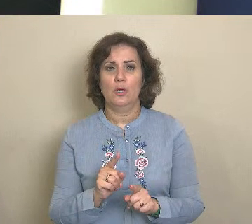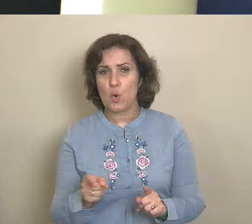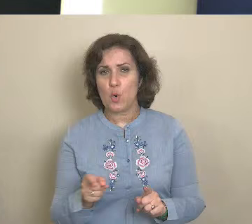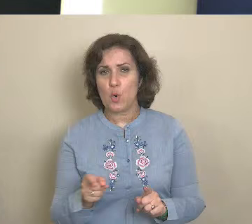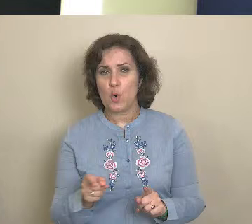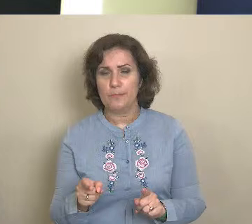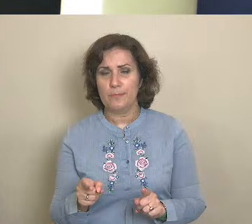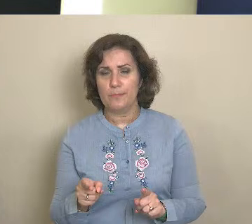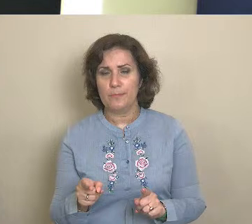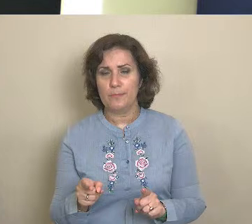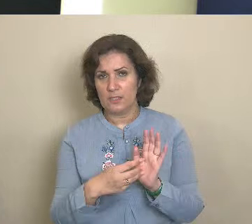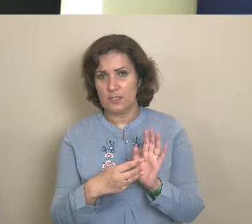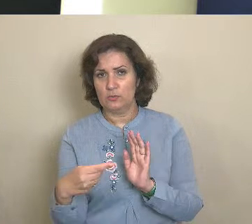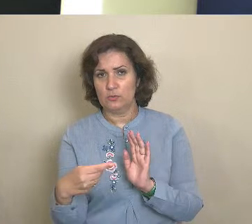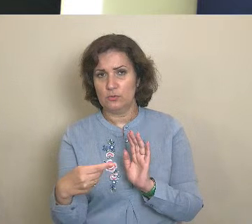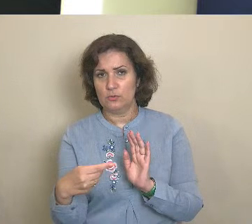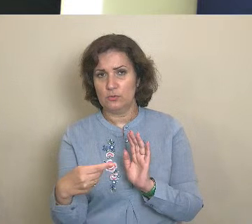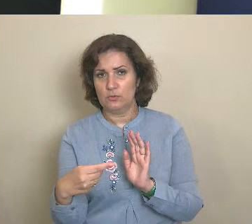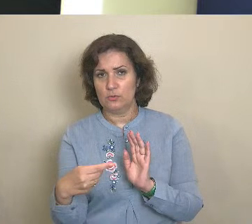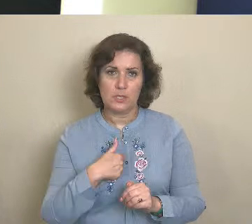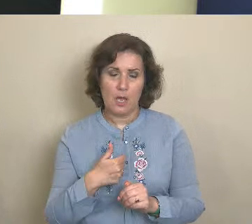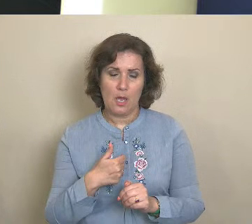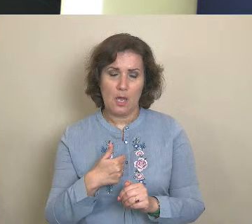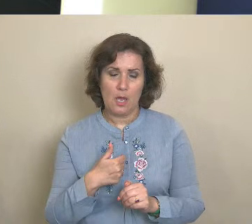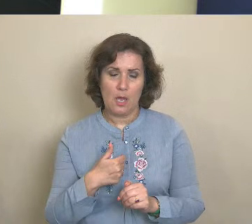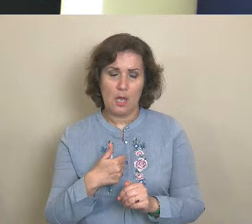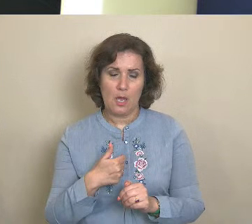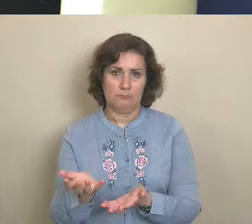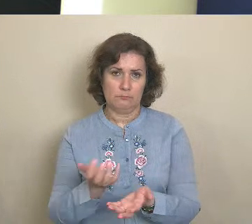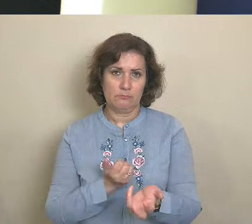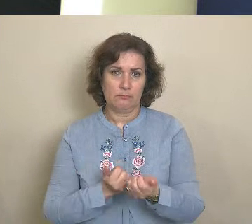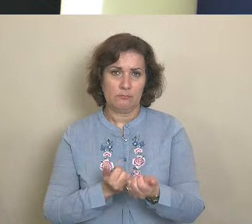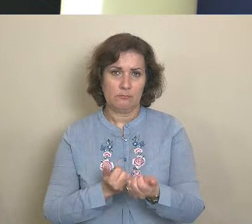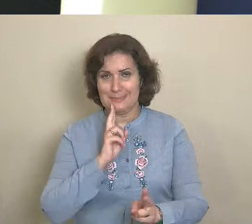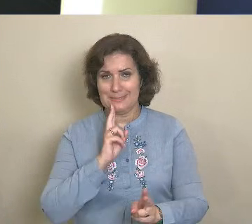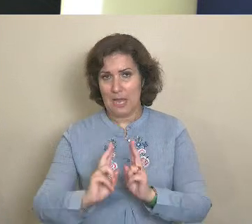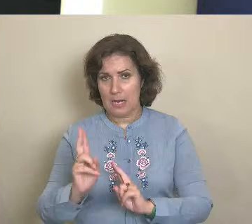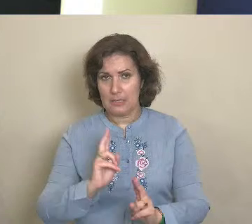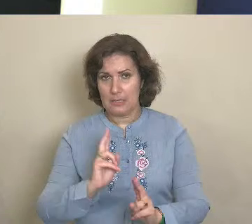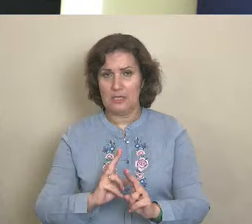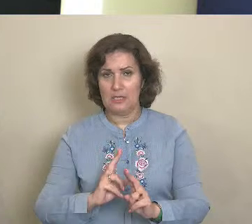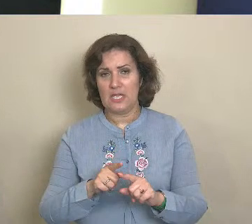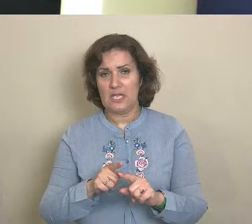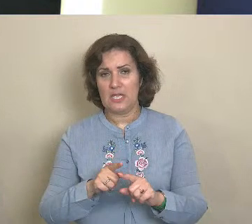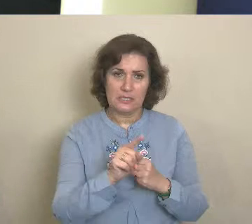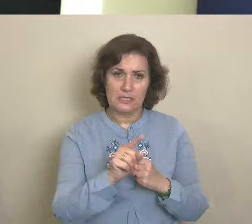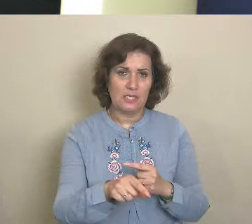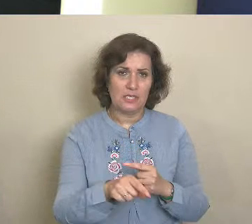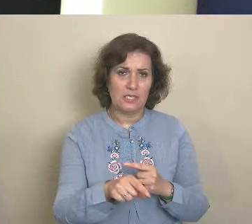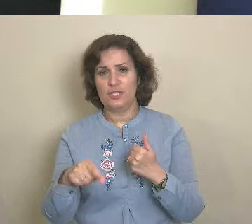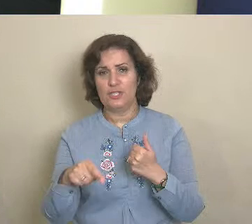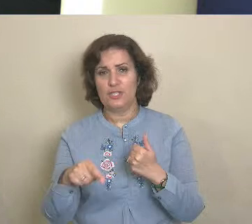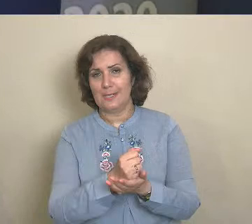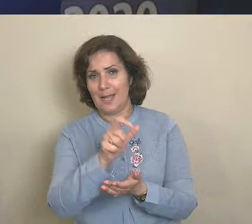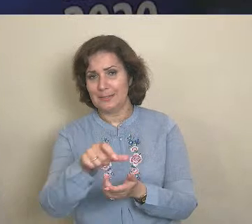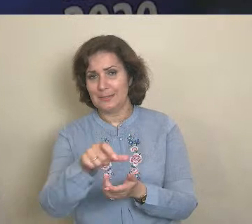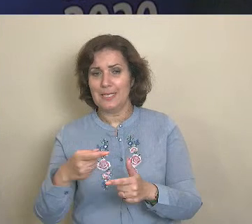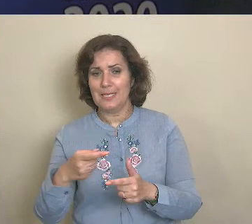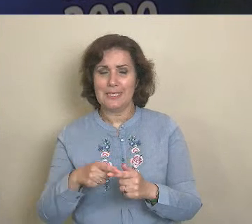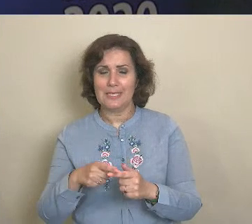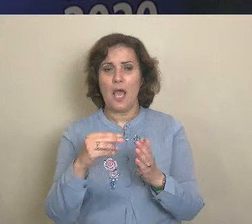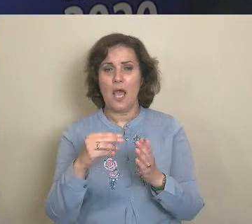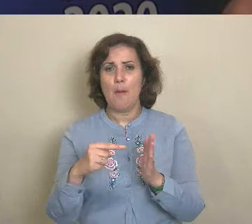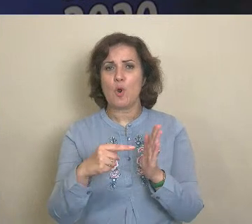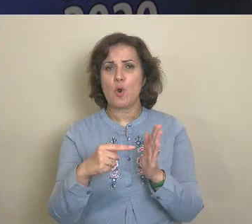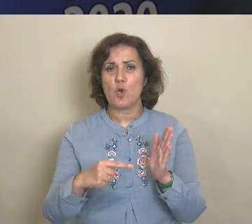work of the TSC that is not clearly governed results in complaints that we receive where the different